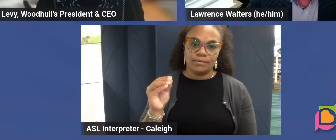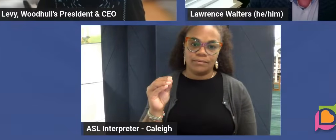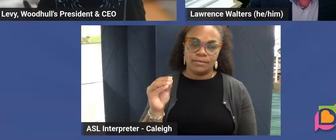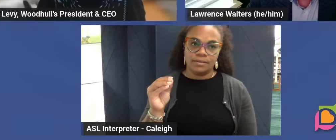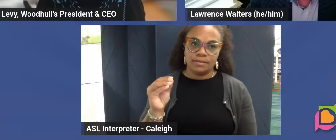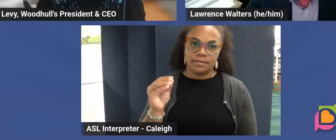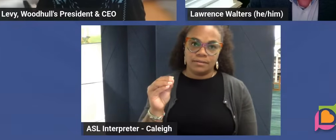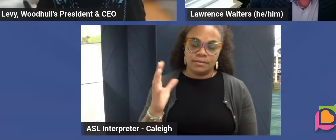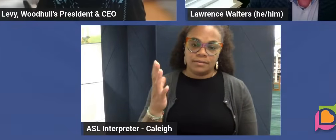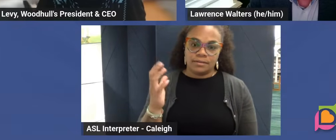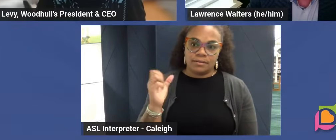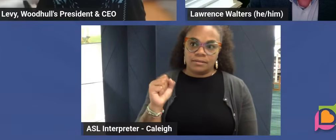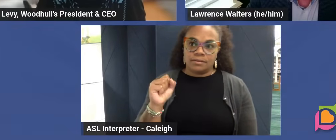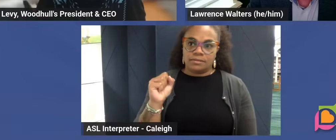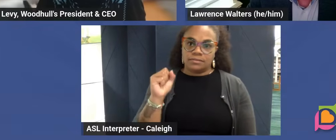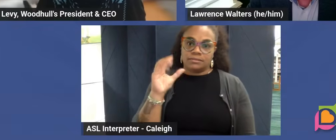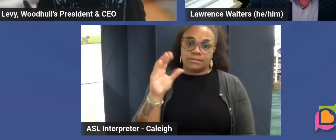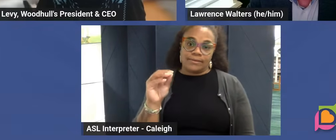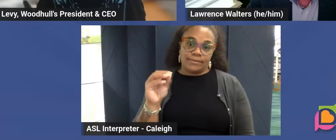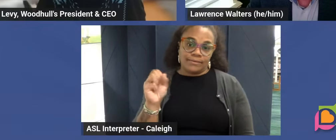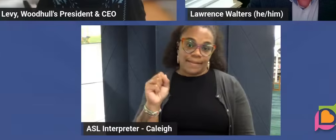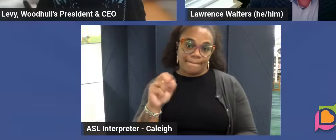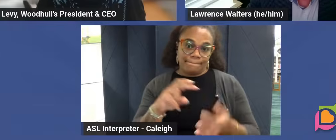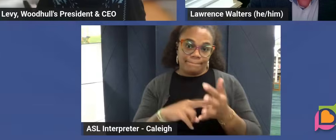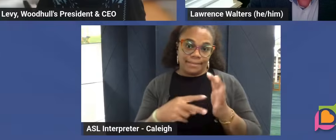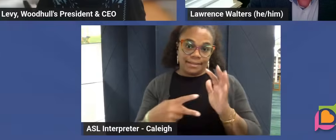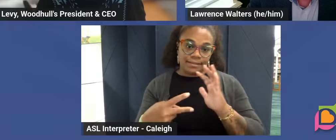in effect, among other things,